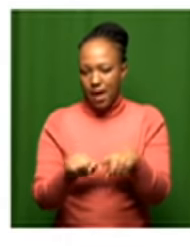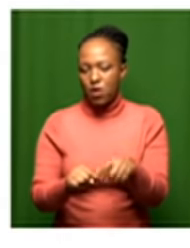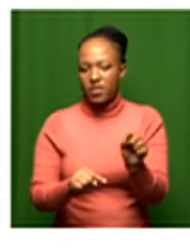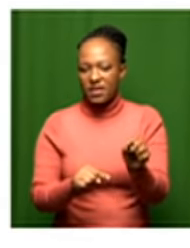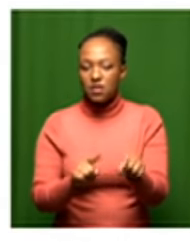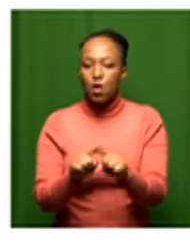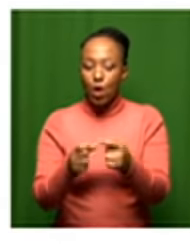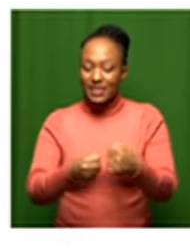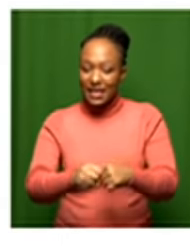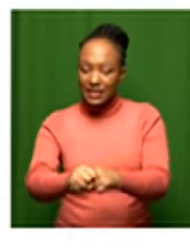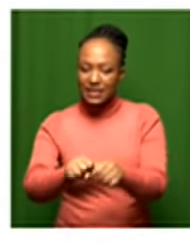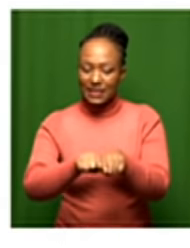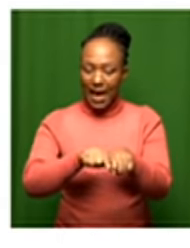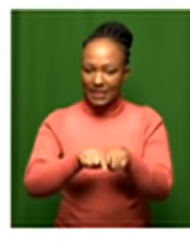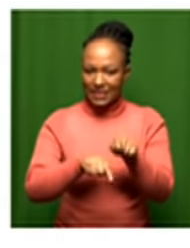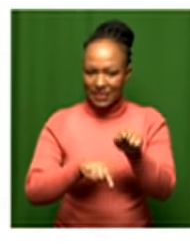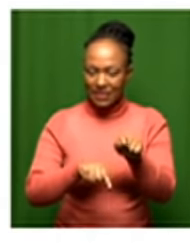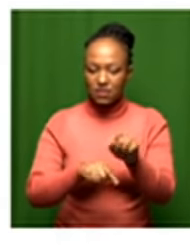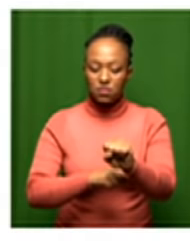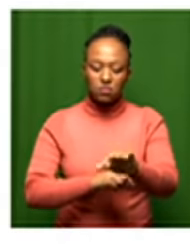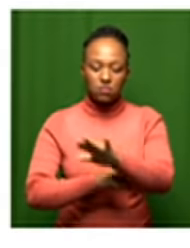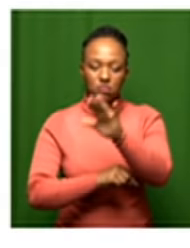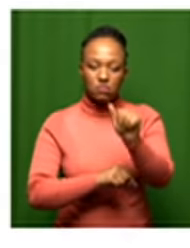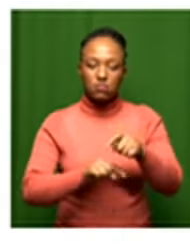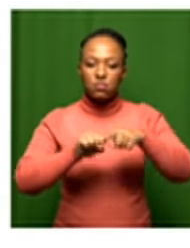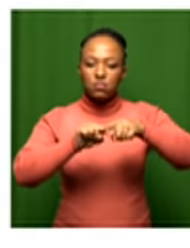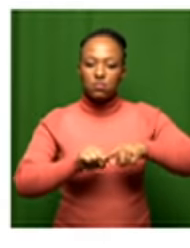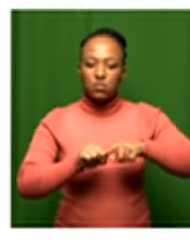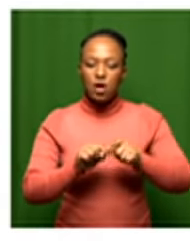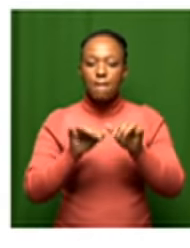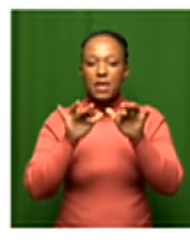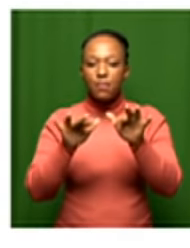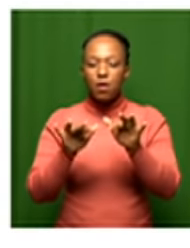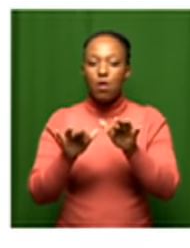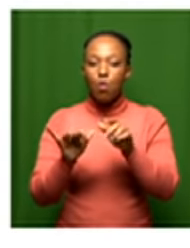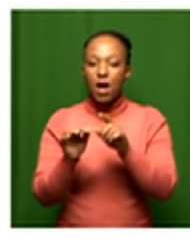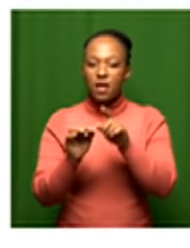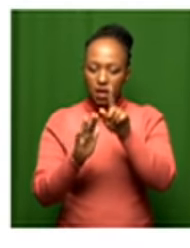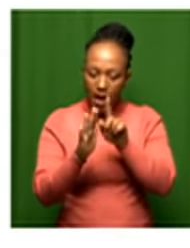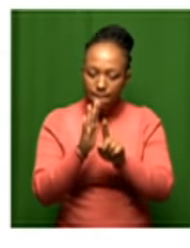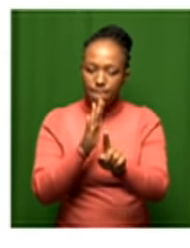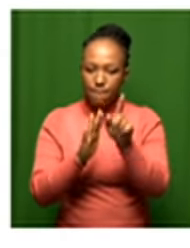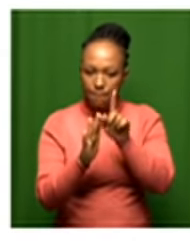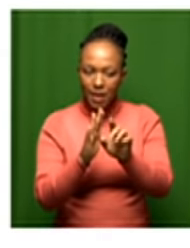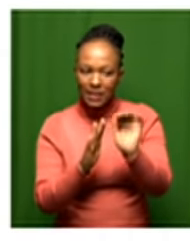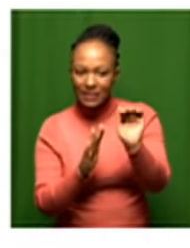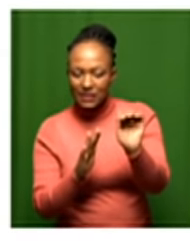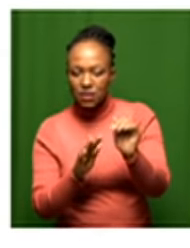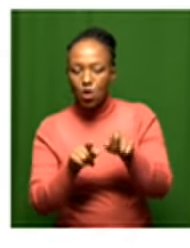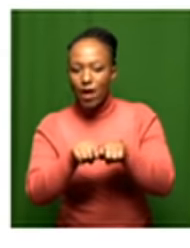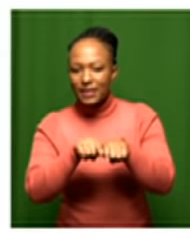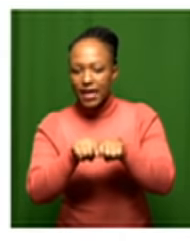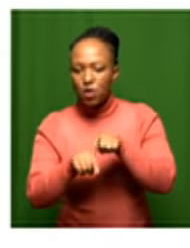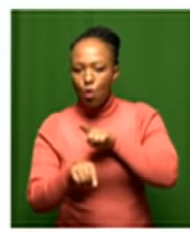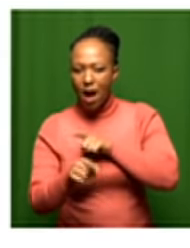our testing strategy in South Africa is based on when people present for testing, either after showing for